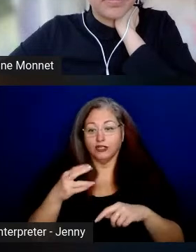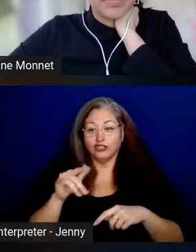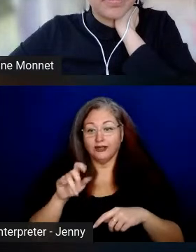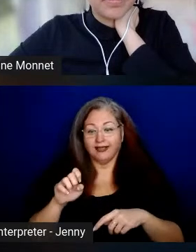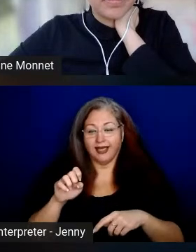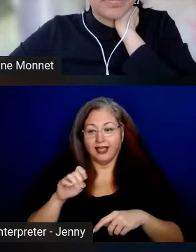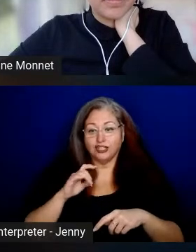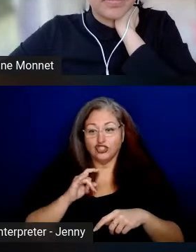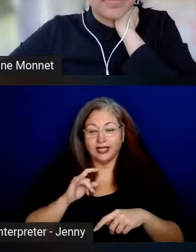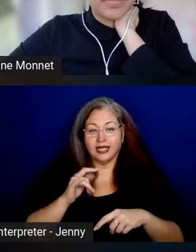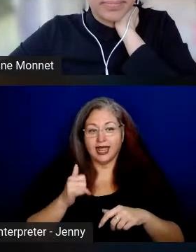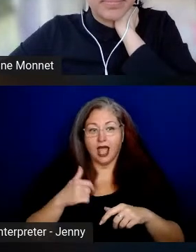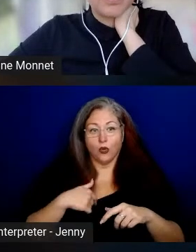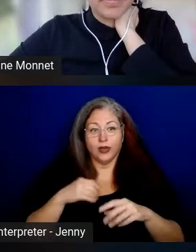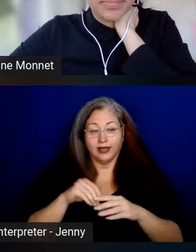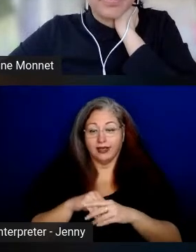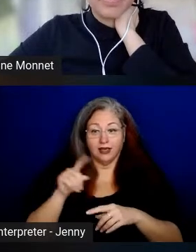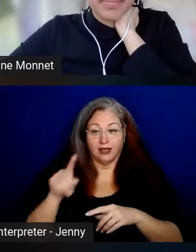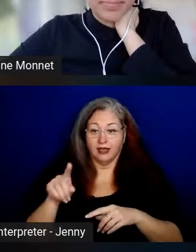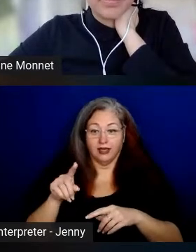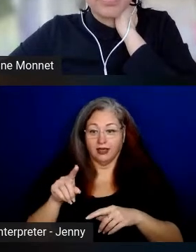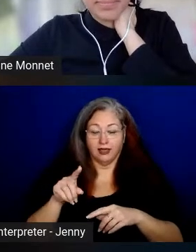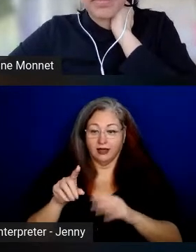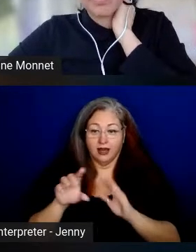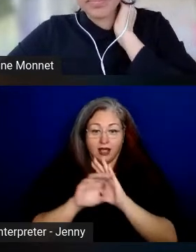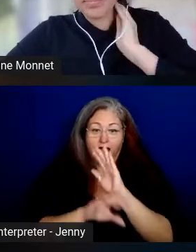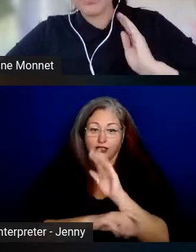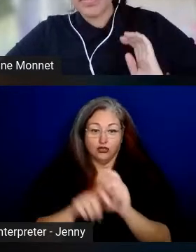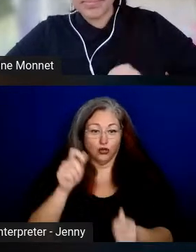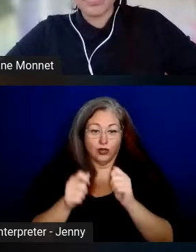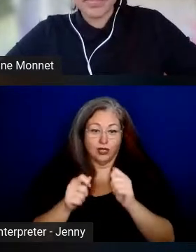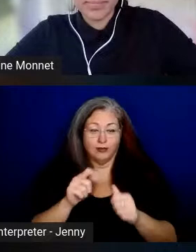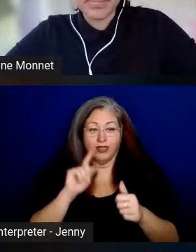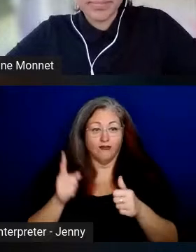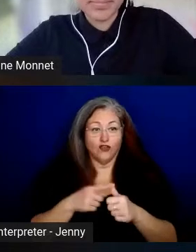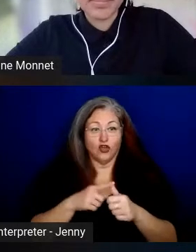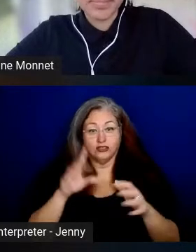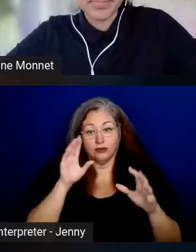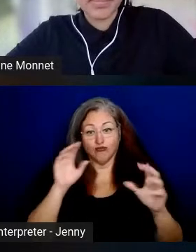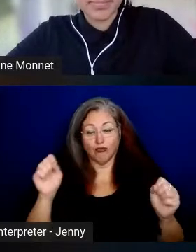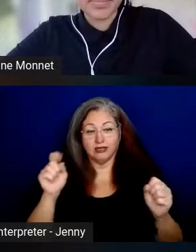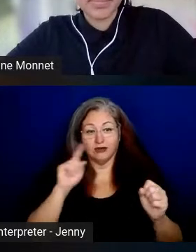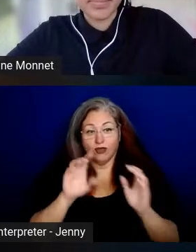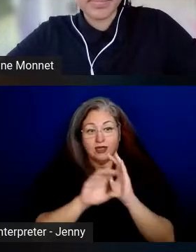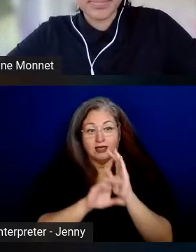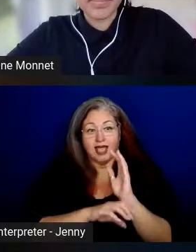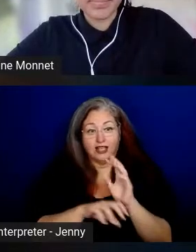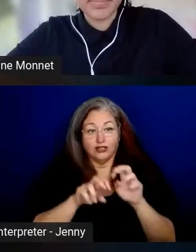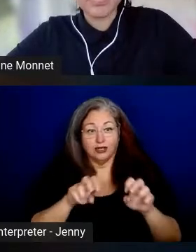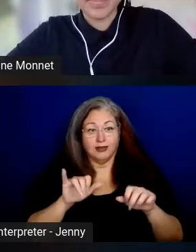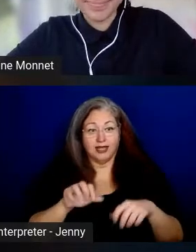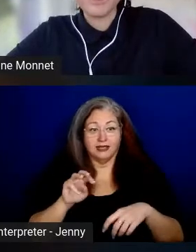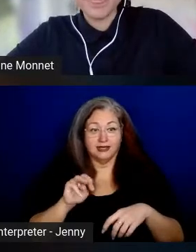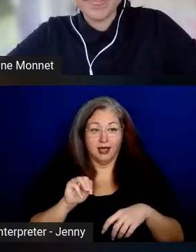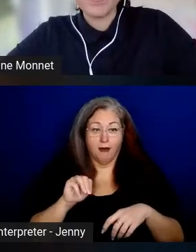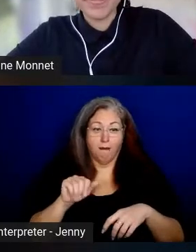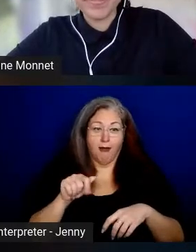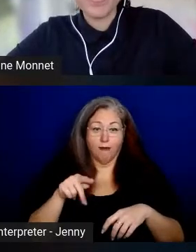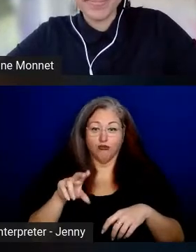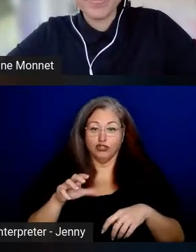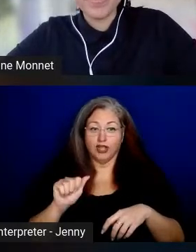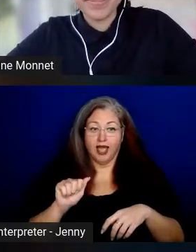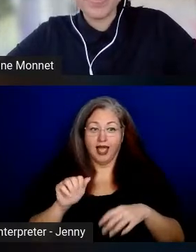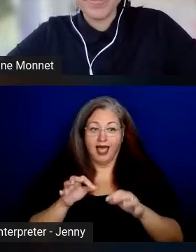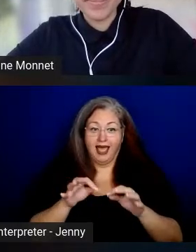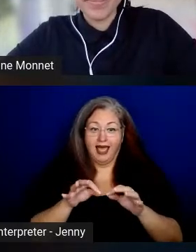in a moment of constitutional reform, and the first president of the Constitutional Assembly is a Mapuche linguist. You know, it was an